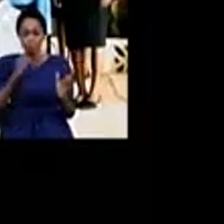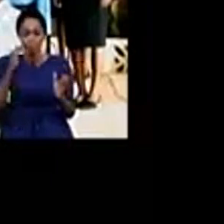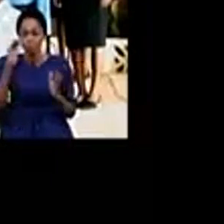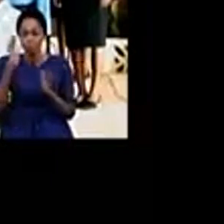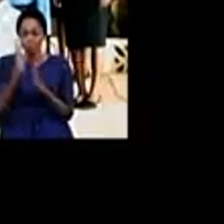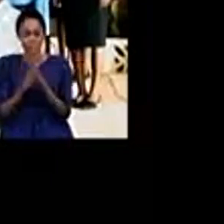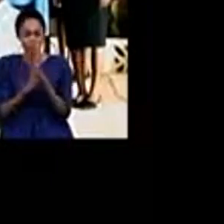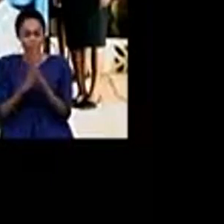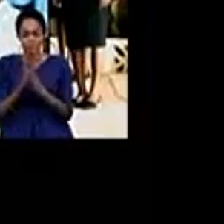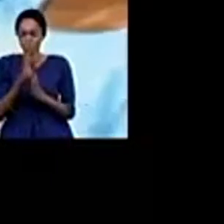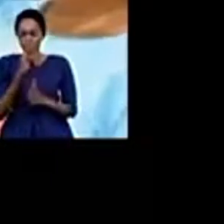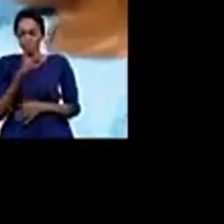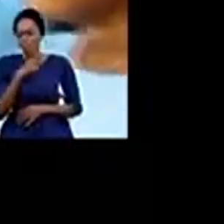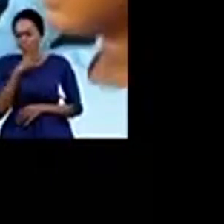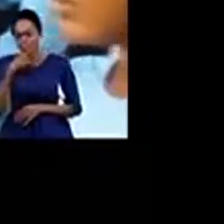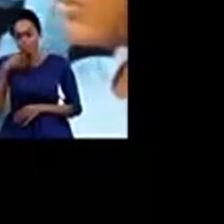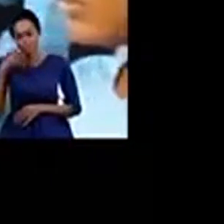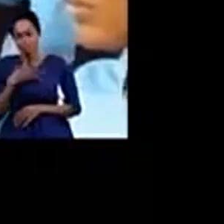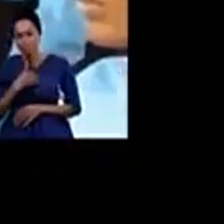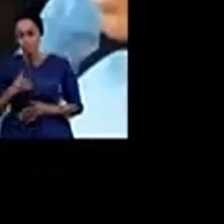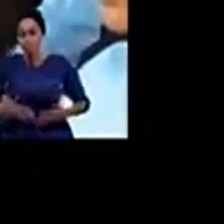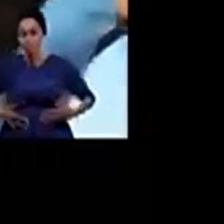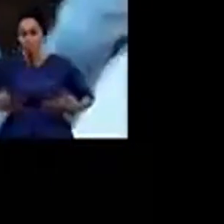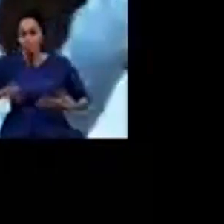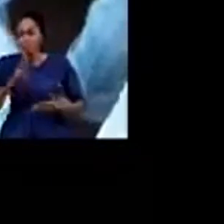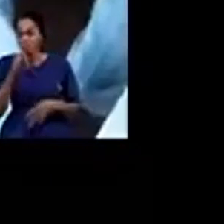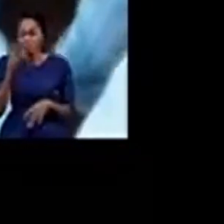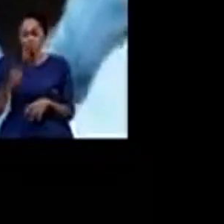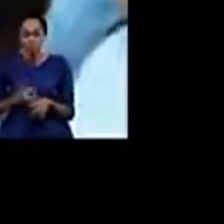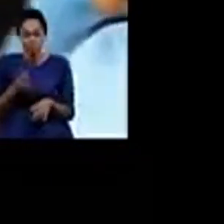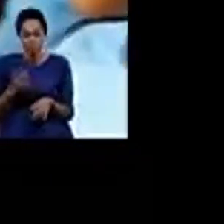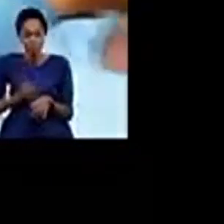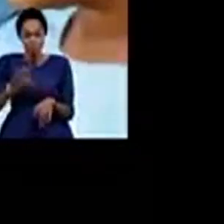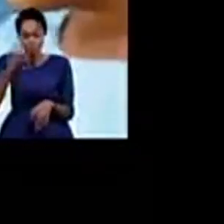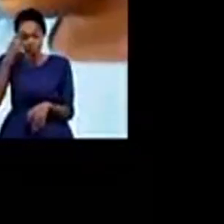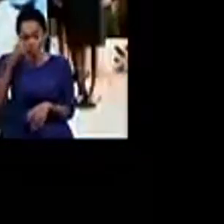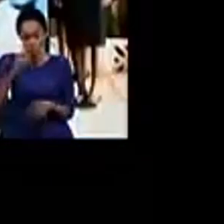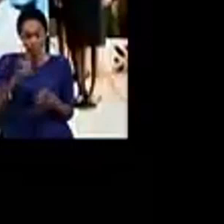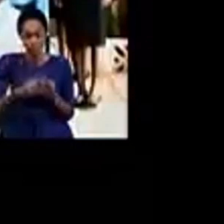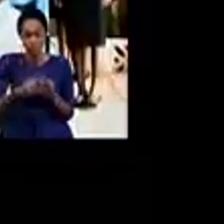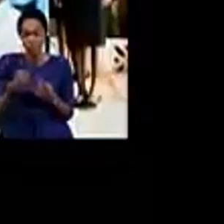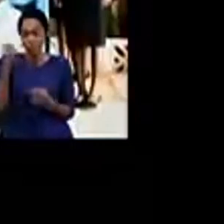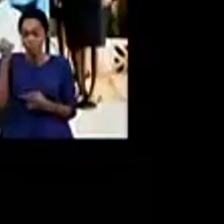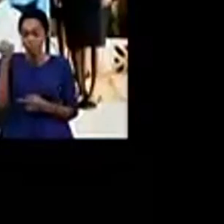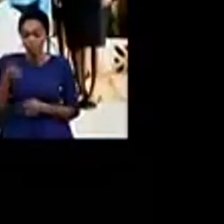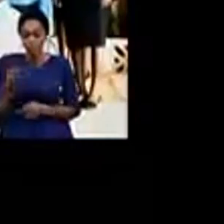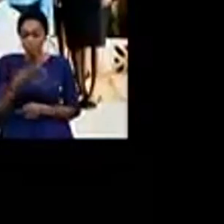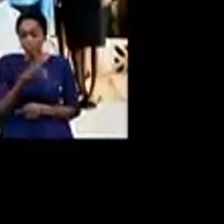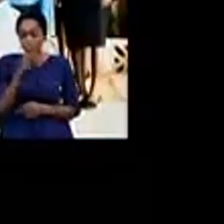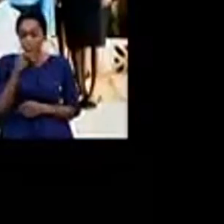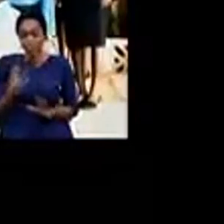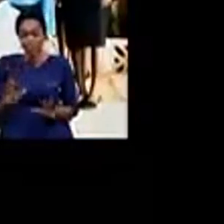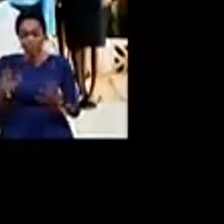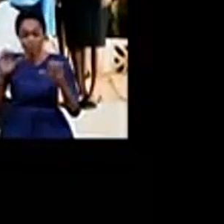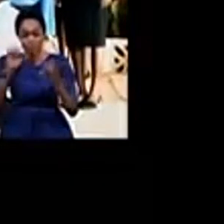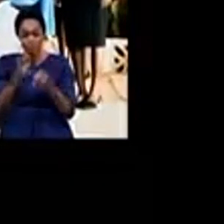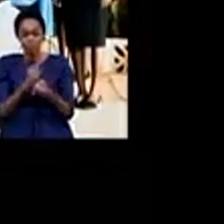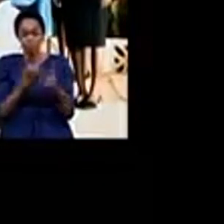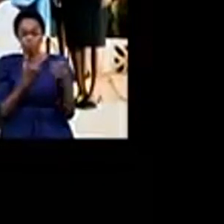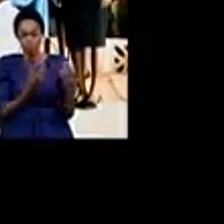So withered and life is hard to understand. There's a